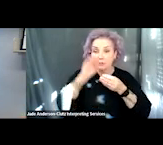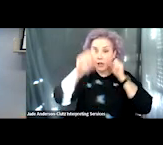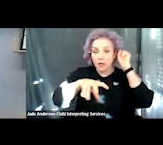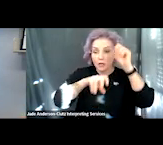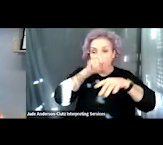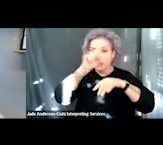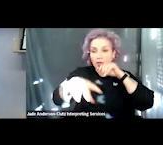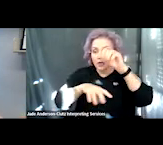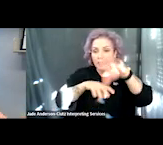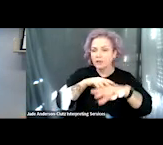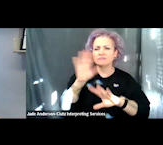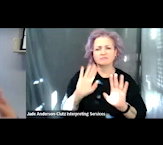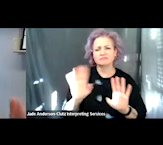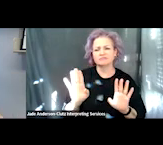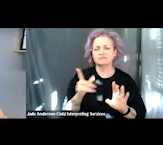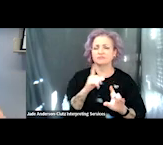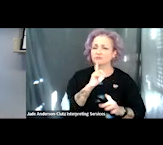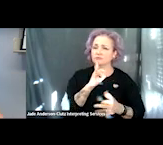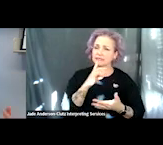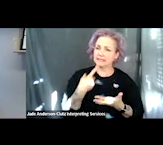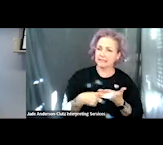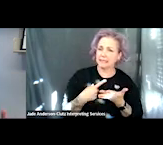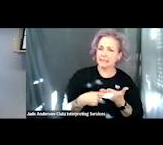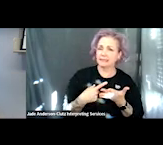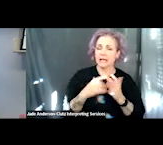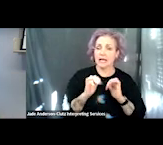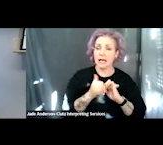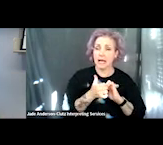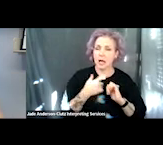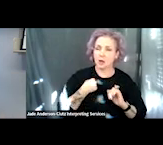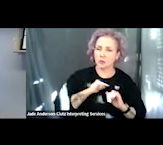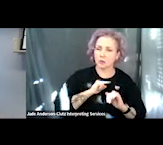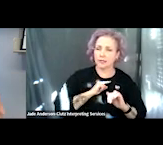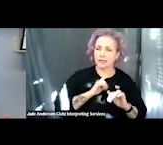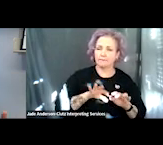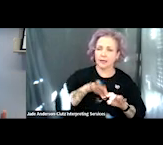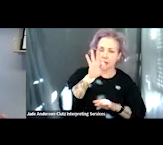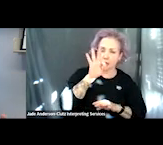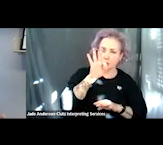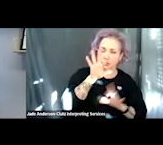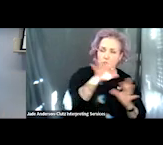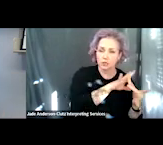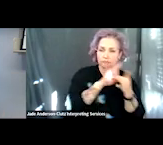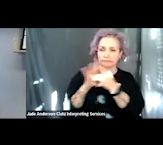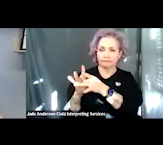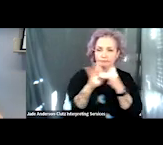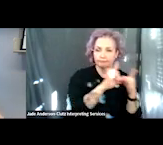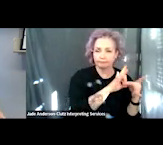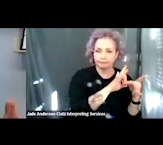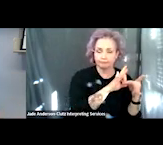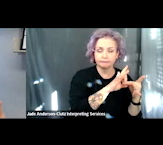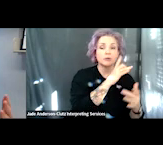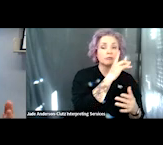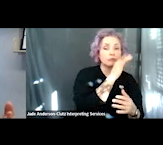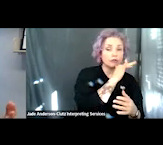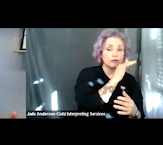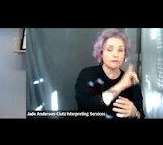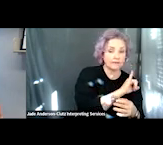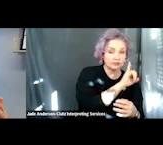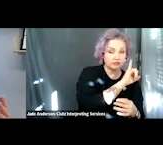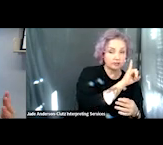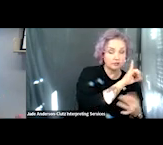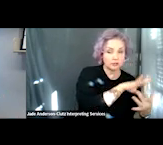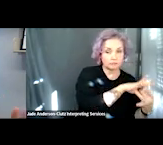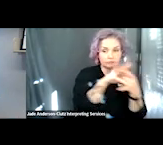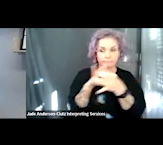the story of how we learned about these, the associations between maternal infection and also the